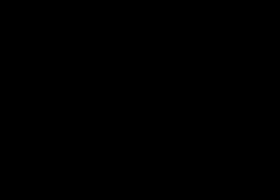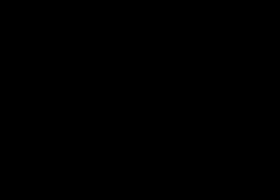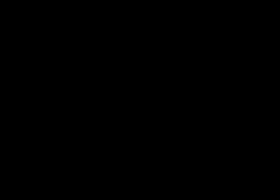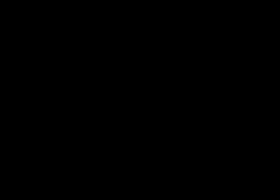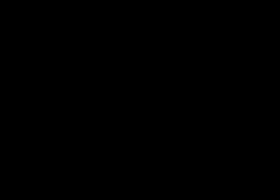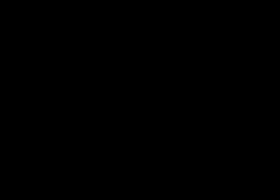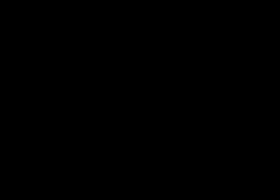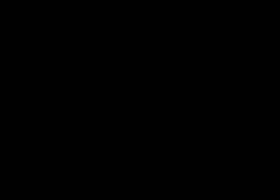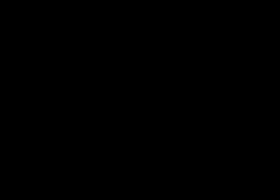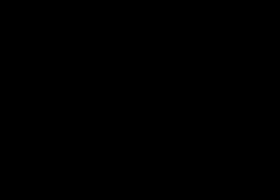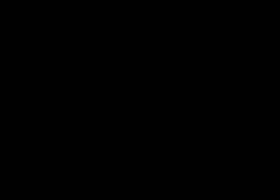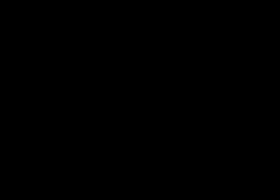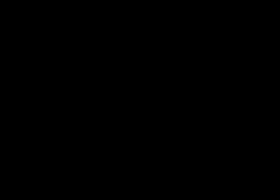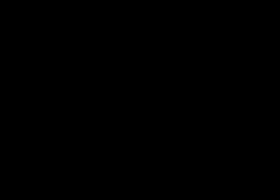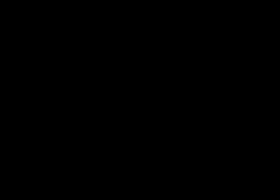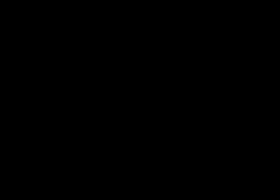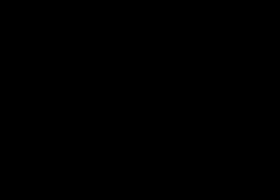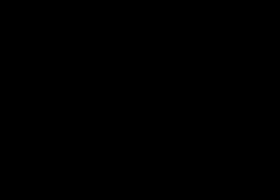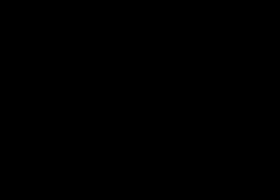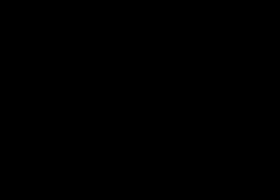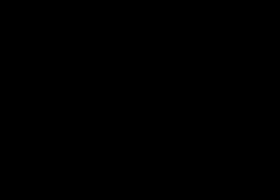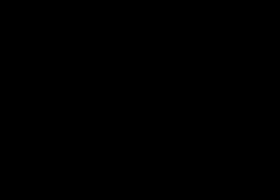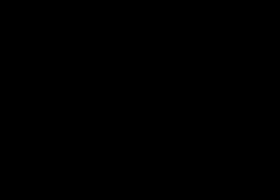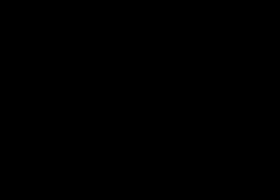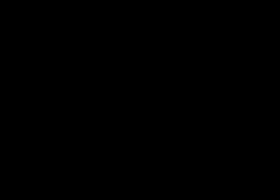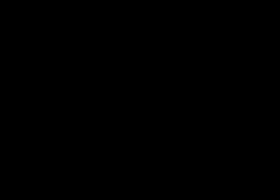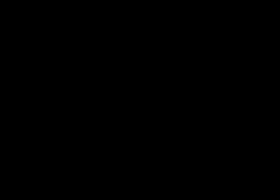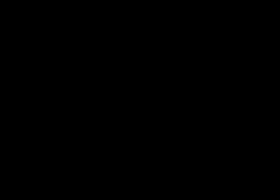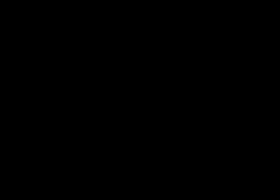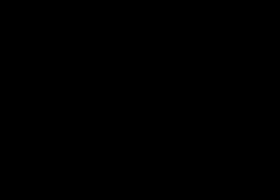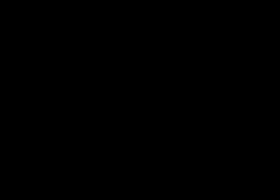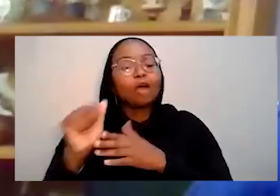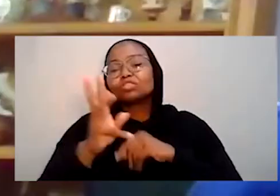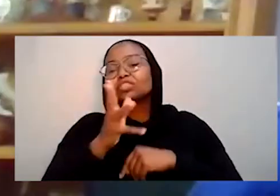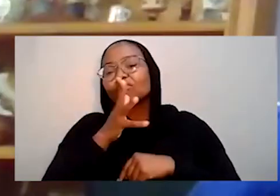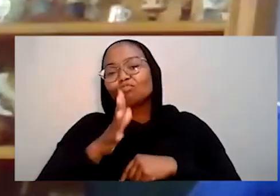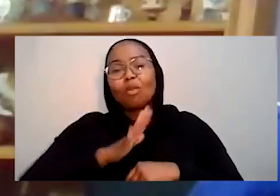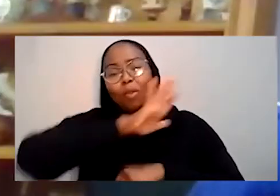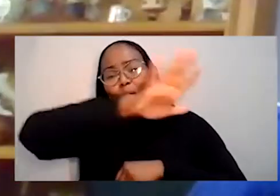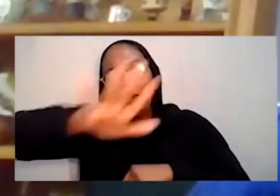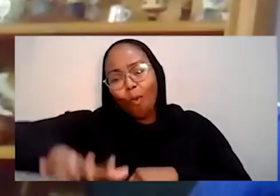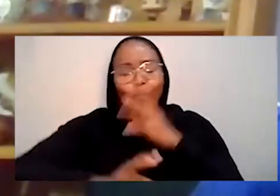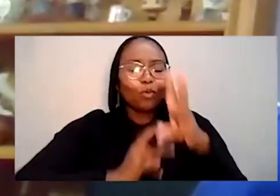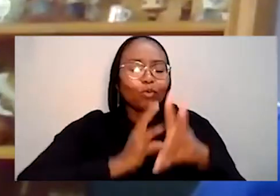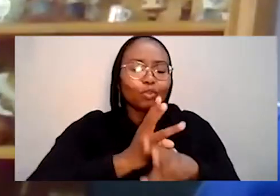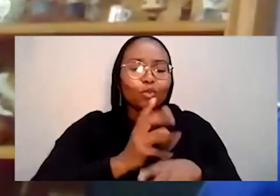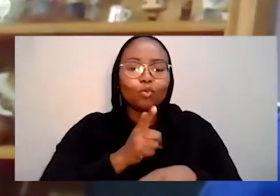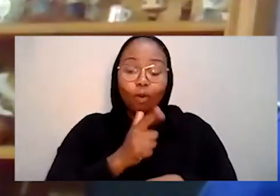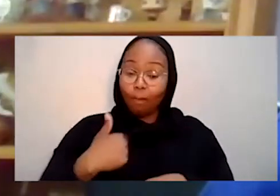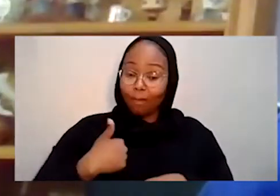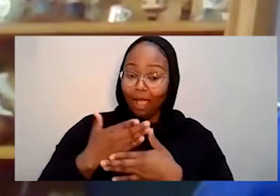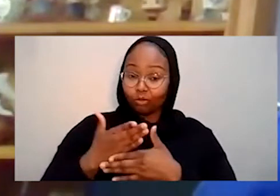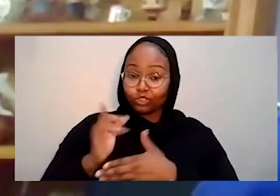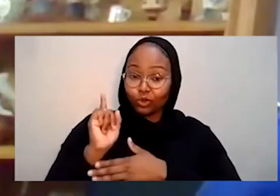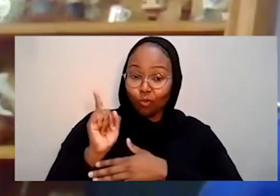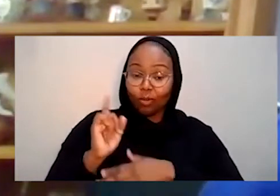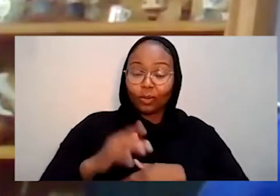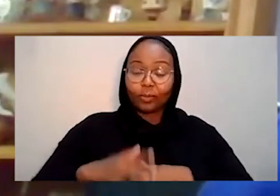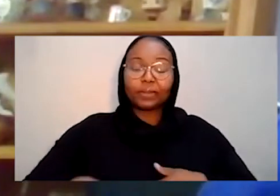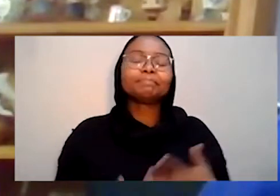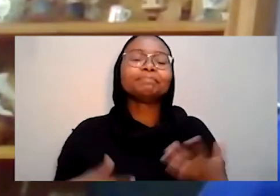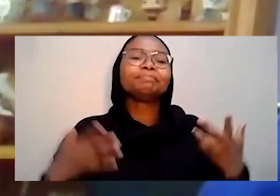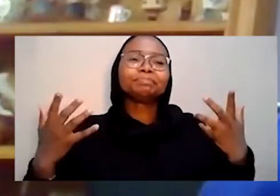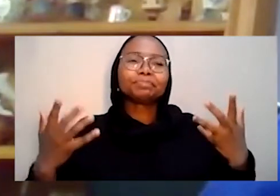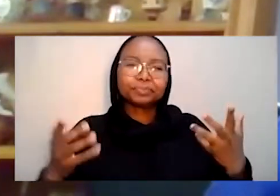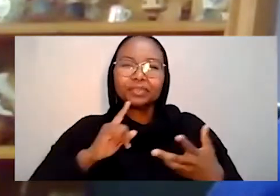thousands of sisters around the world, but I'm going to share a personal one, which is very pertinent given what's happening on the